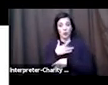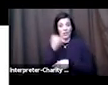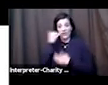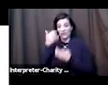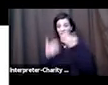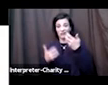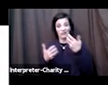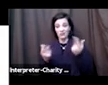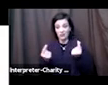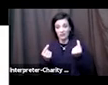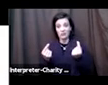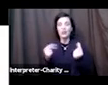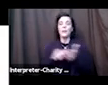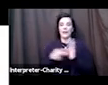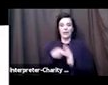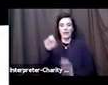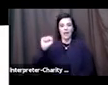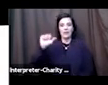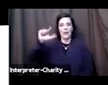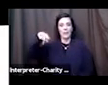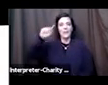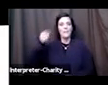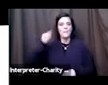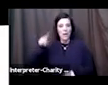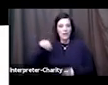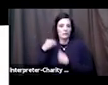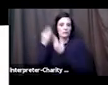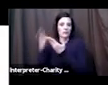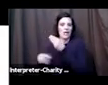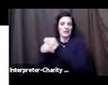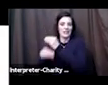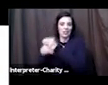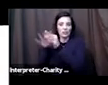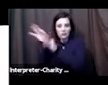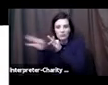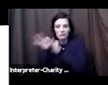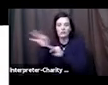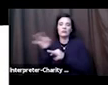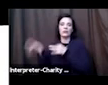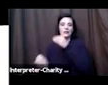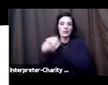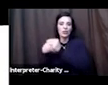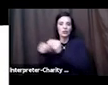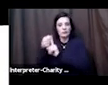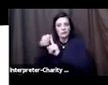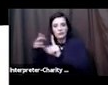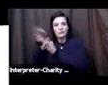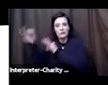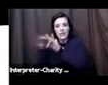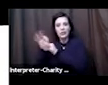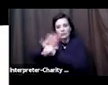the SLP is then going to need to provide additional paperwork and justification for the insurance company to then approve